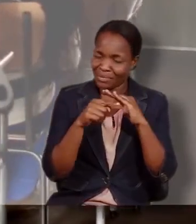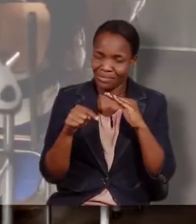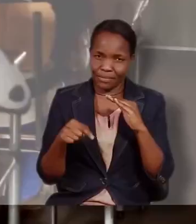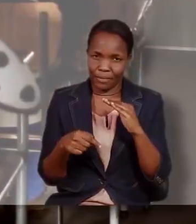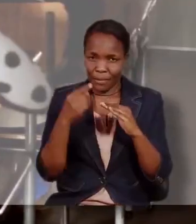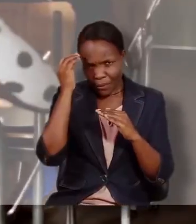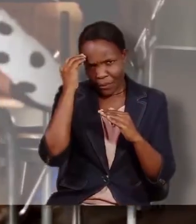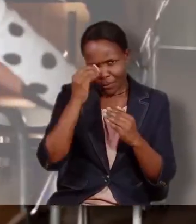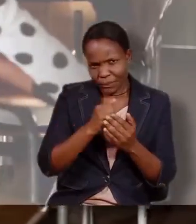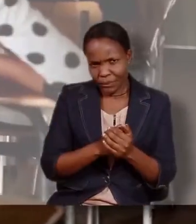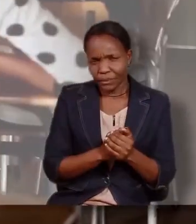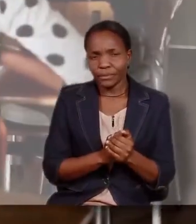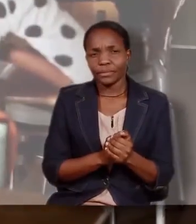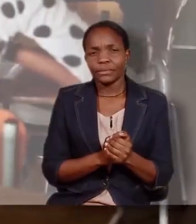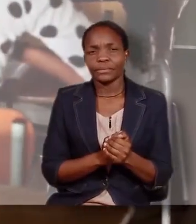We know that.